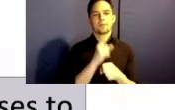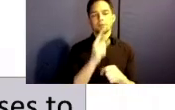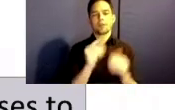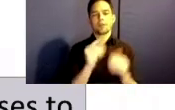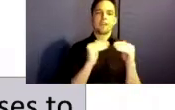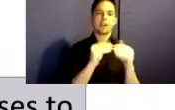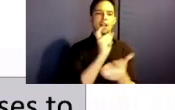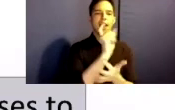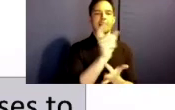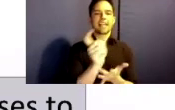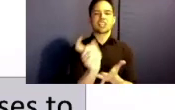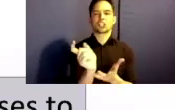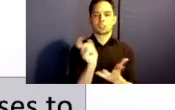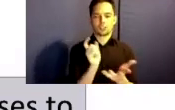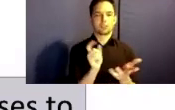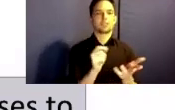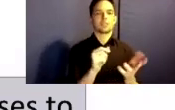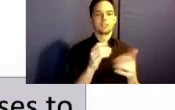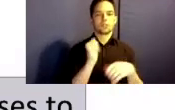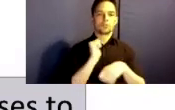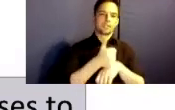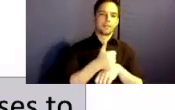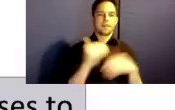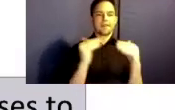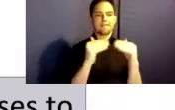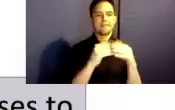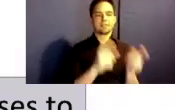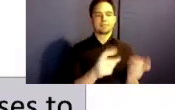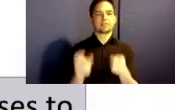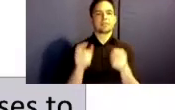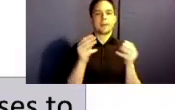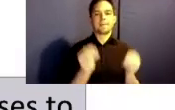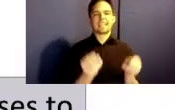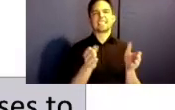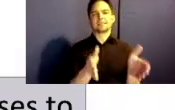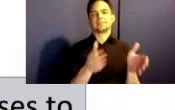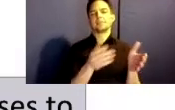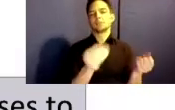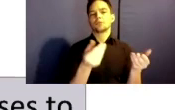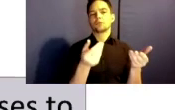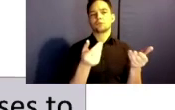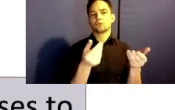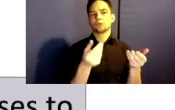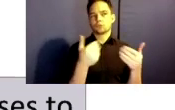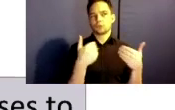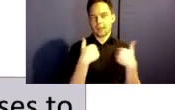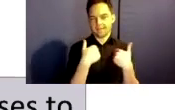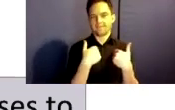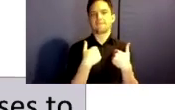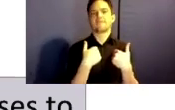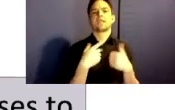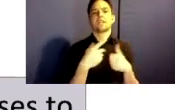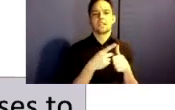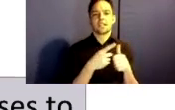allocation to establish a fair allocation mechanism in order to have initial proportional allocation